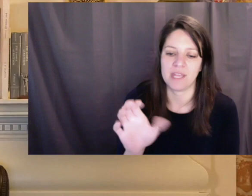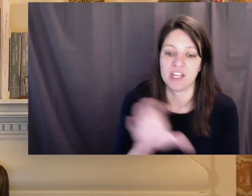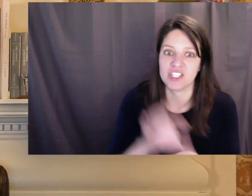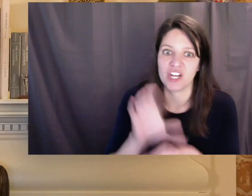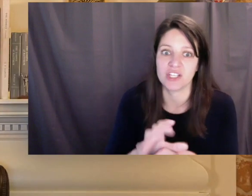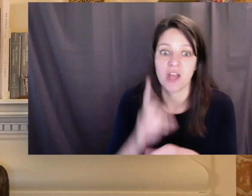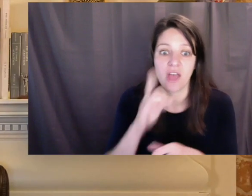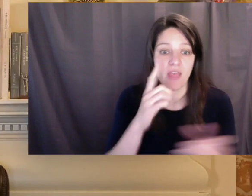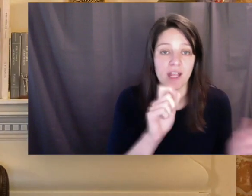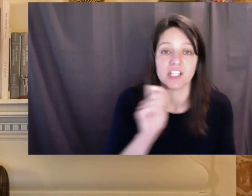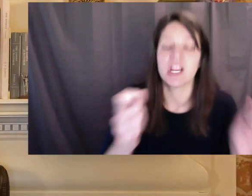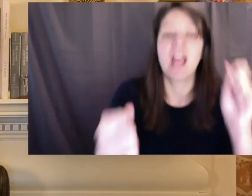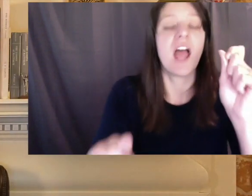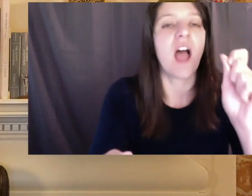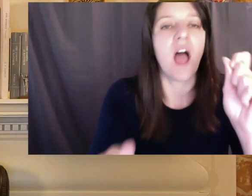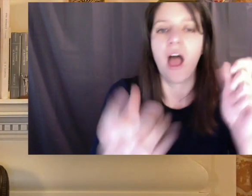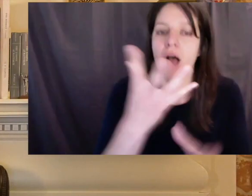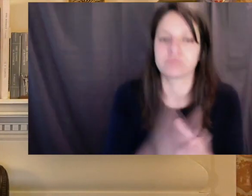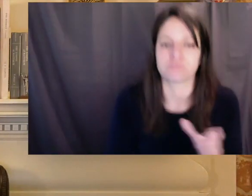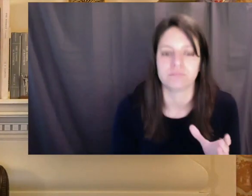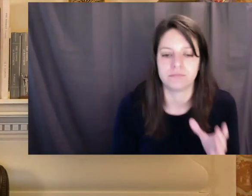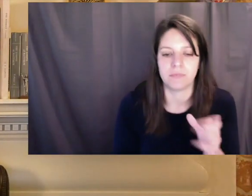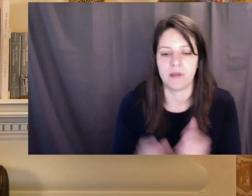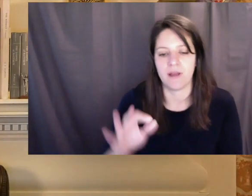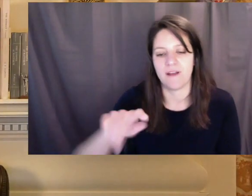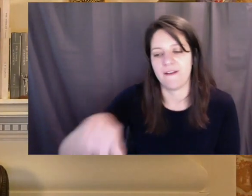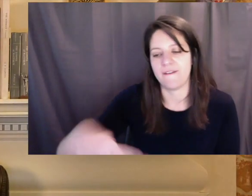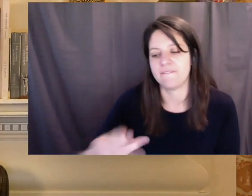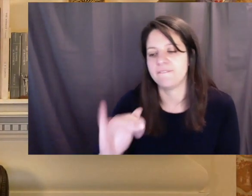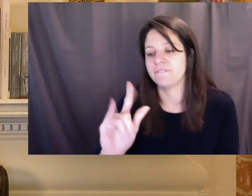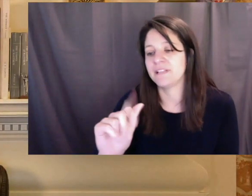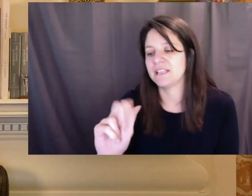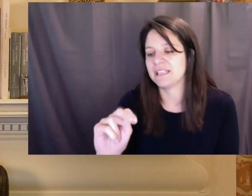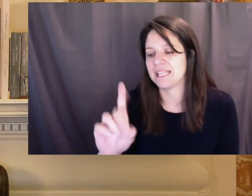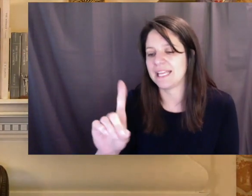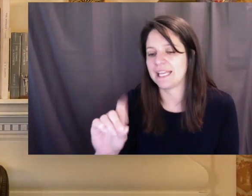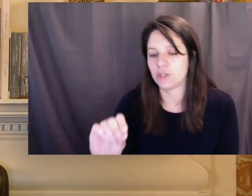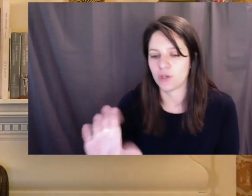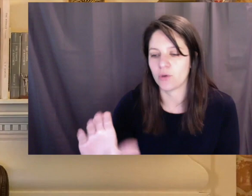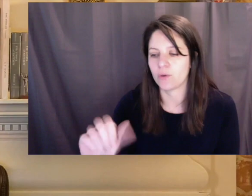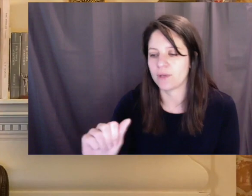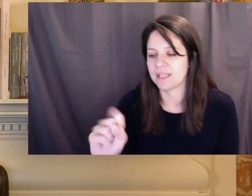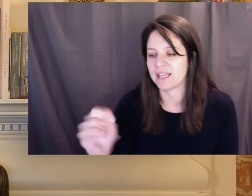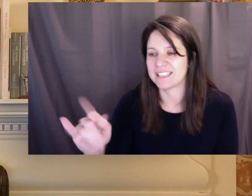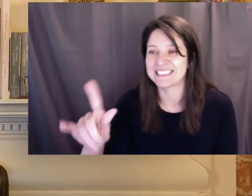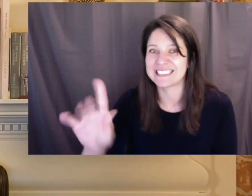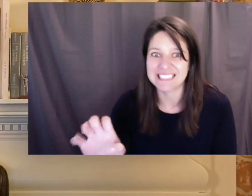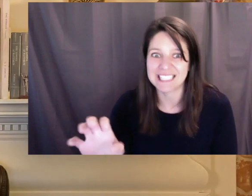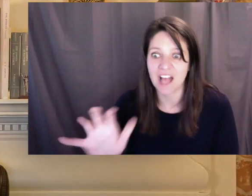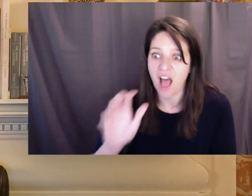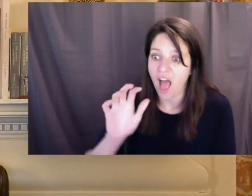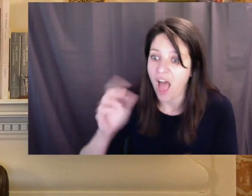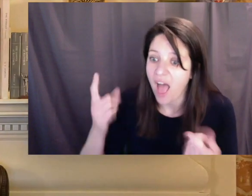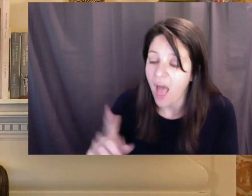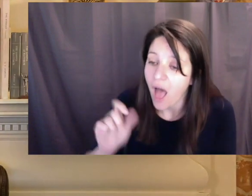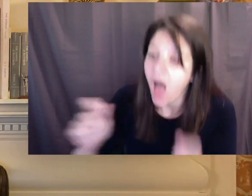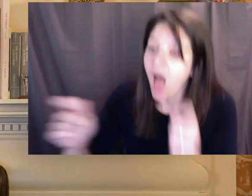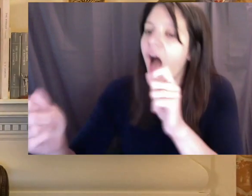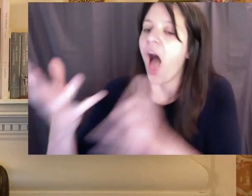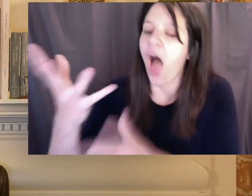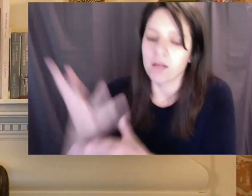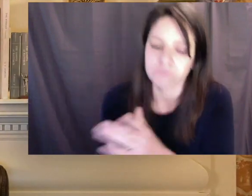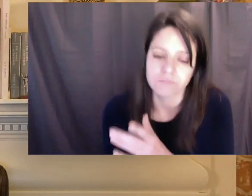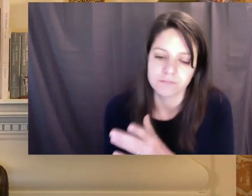that kairos moment came and went. There seemed to be a moment when Philando Castile was killed, or when white supremacists